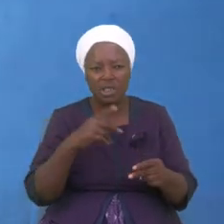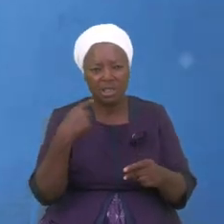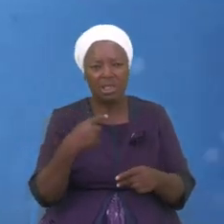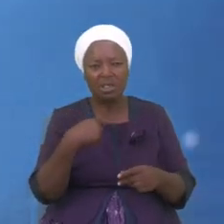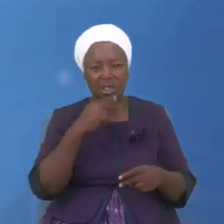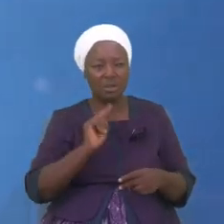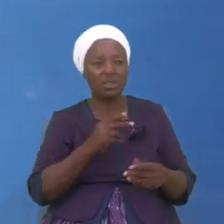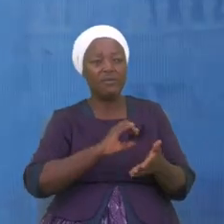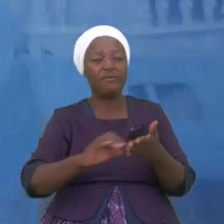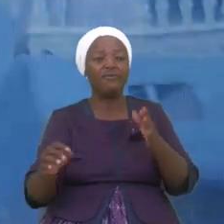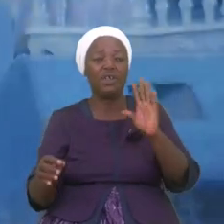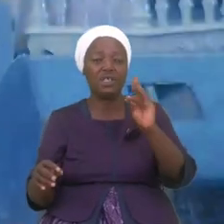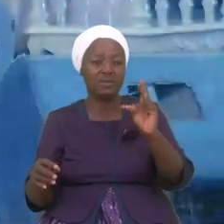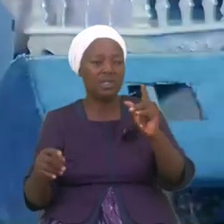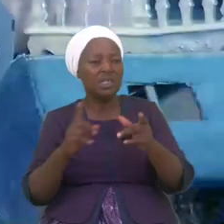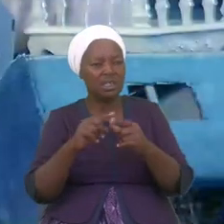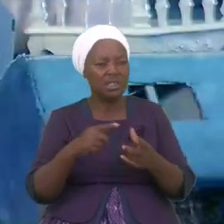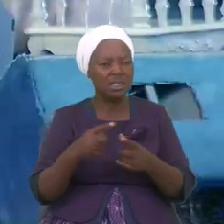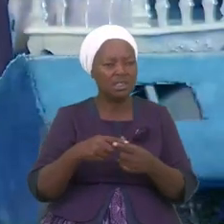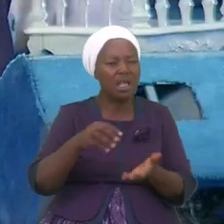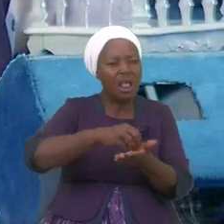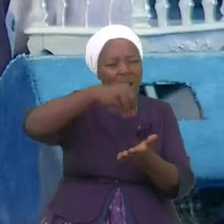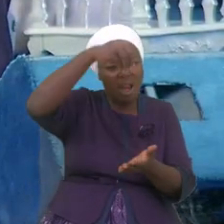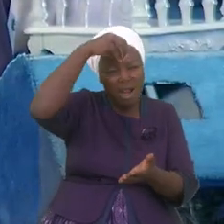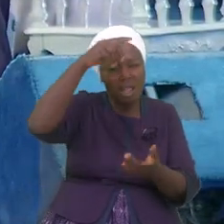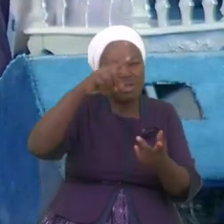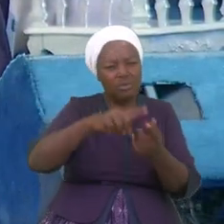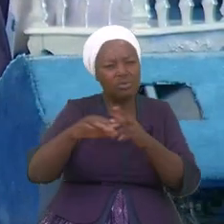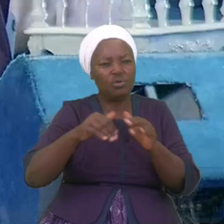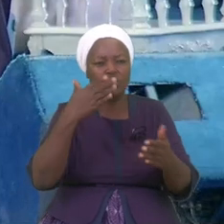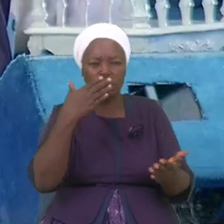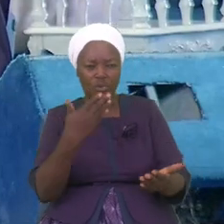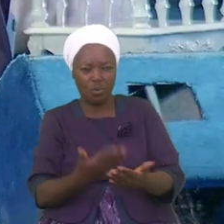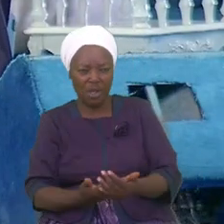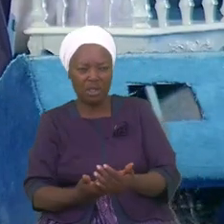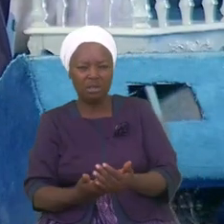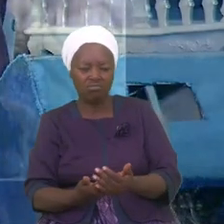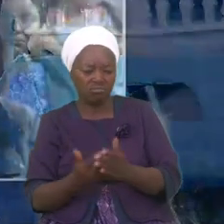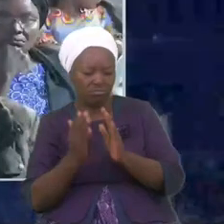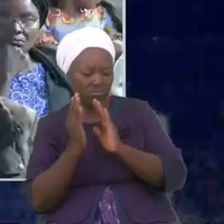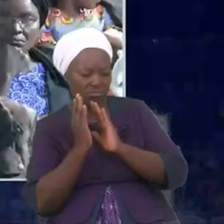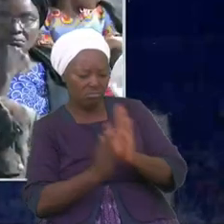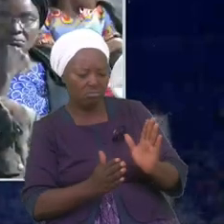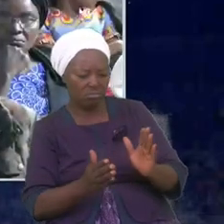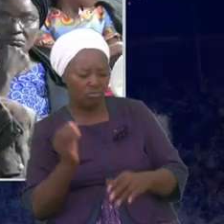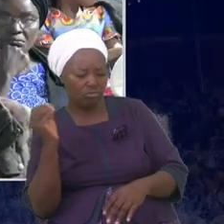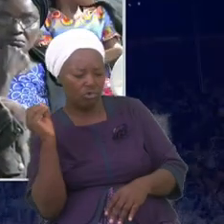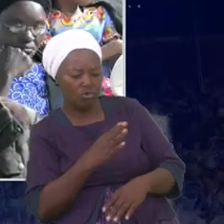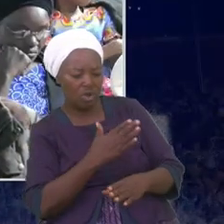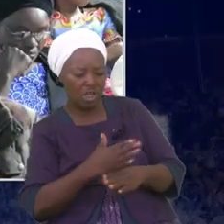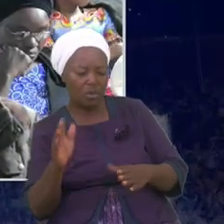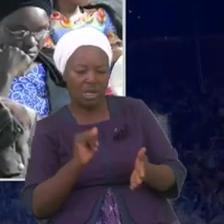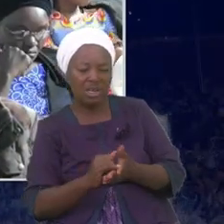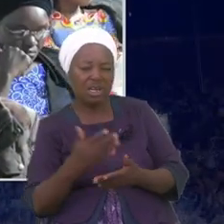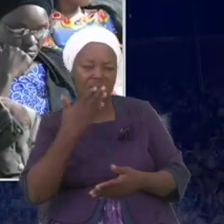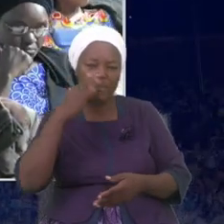it says, learn to do well. Drop the other language and learn a new